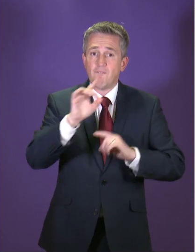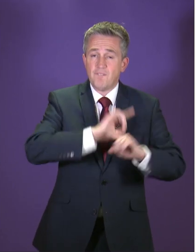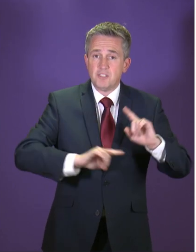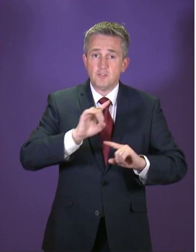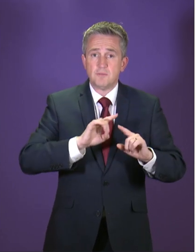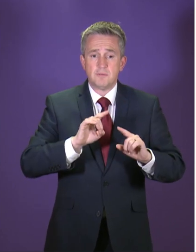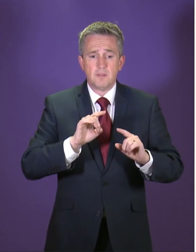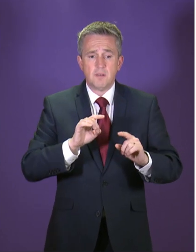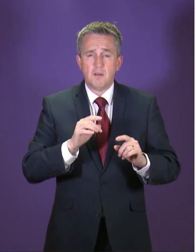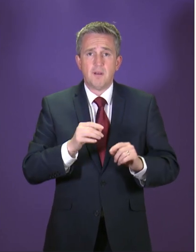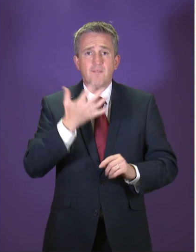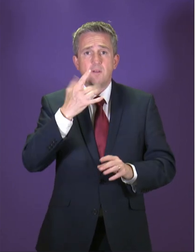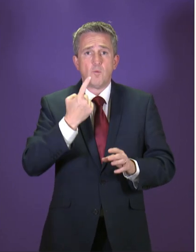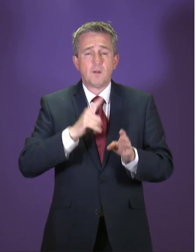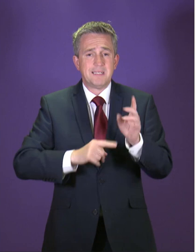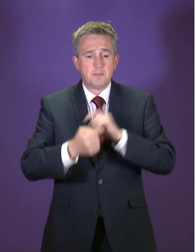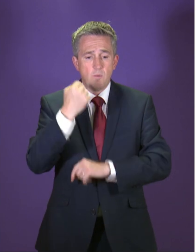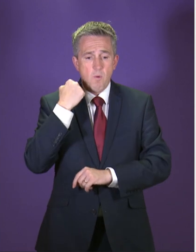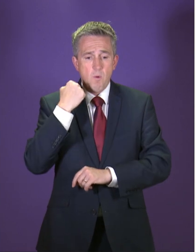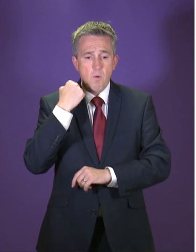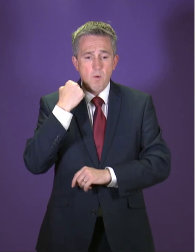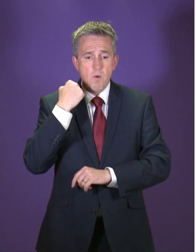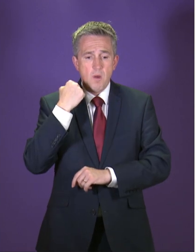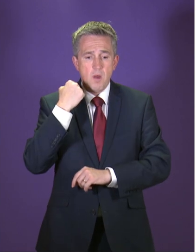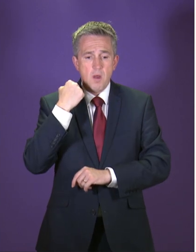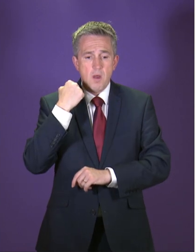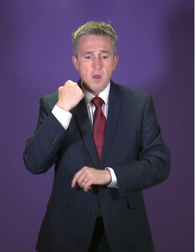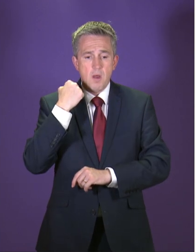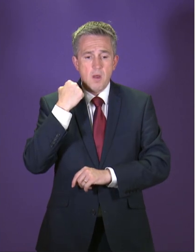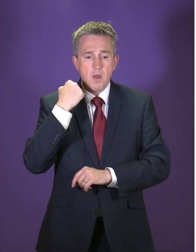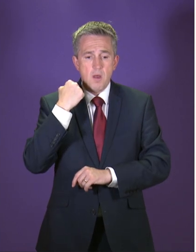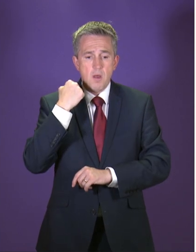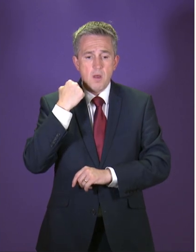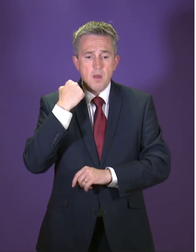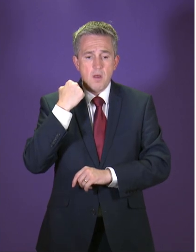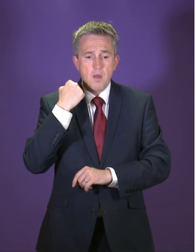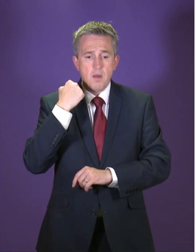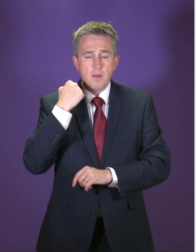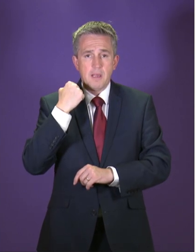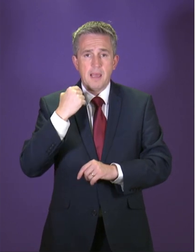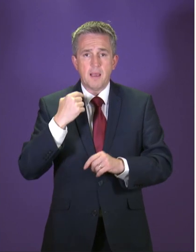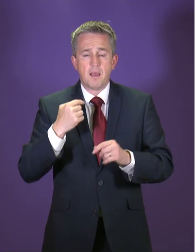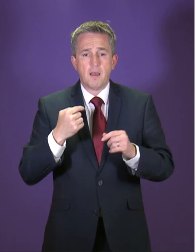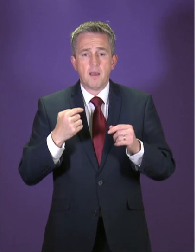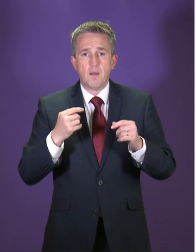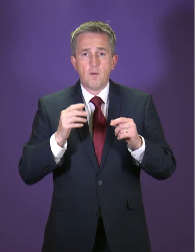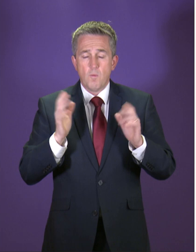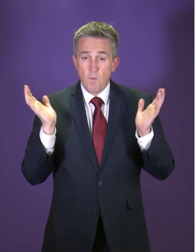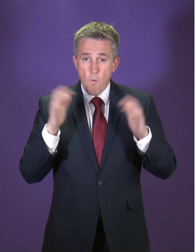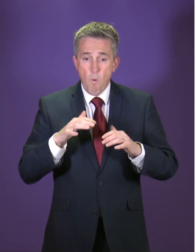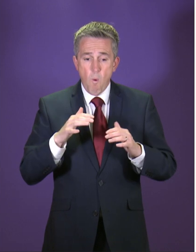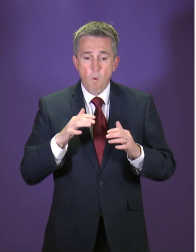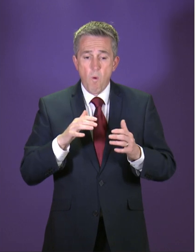64, 61 years ago, we all, a lot of our 131 countries so far, had appended